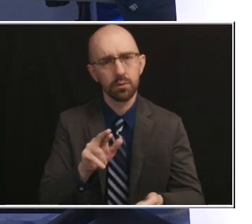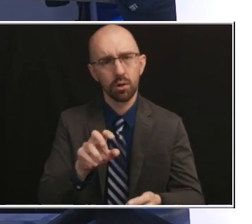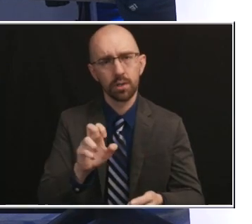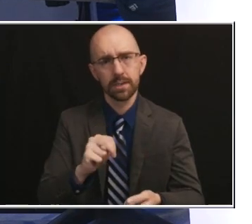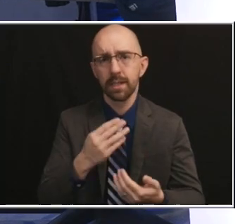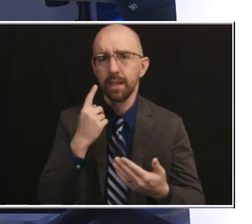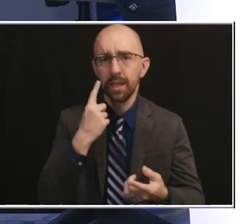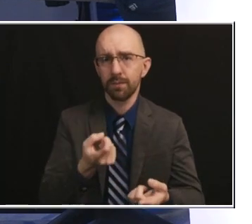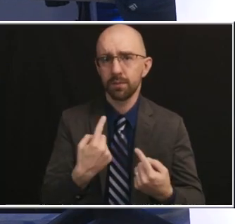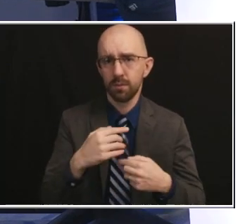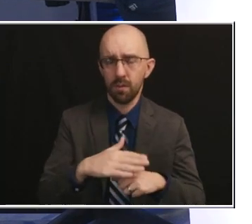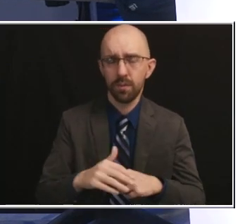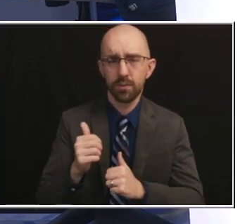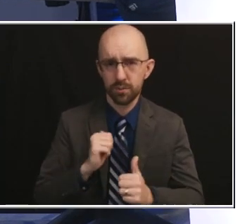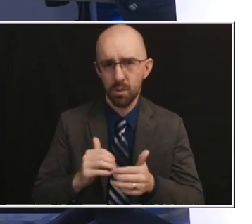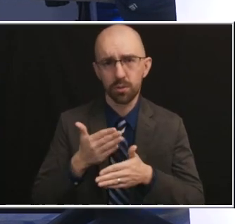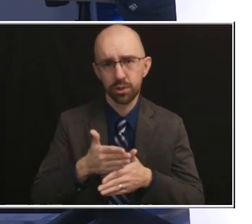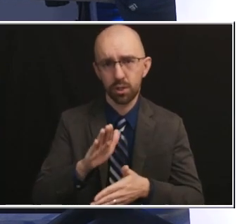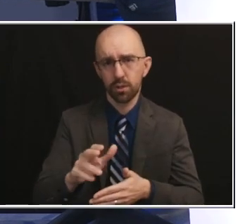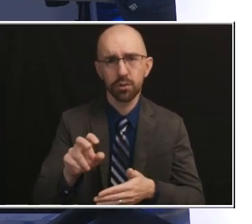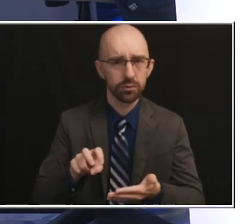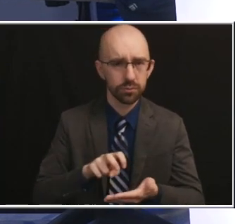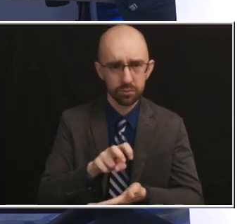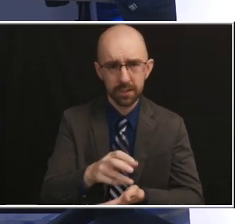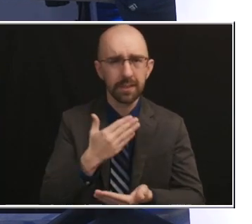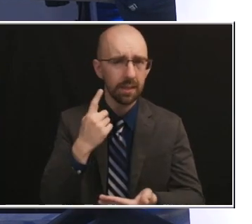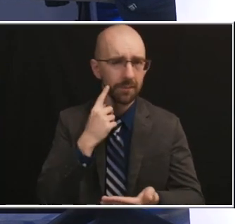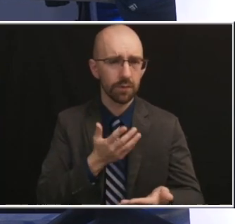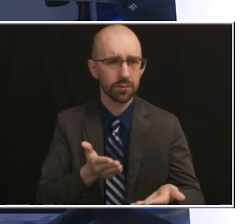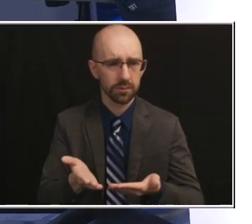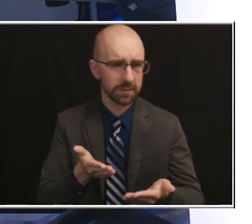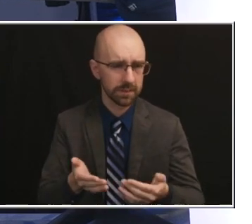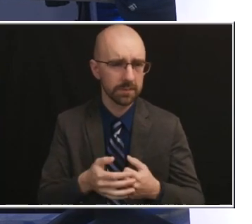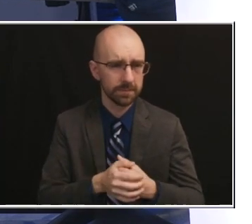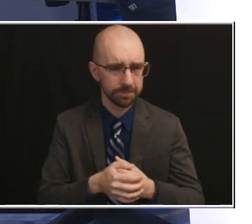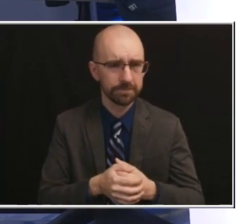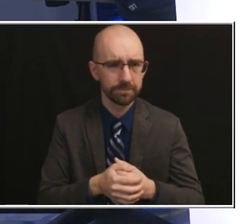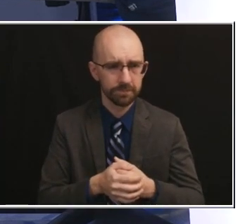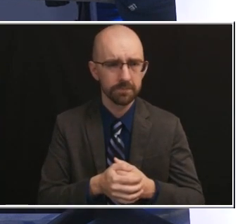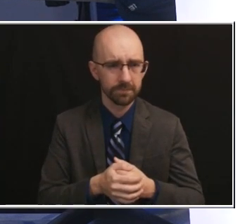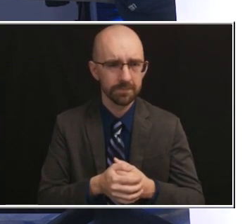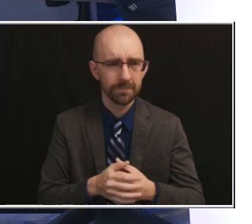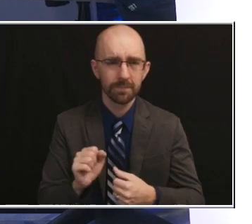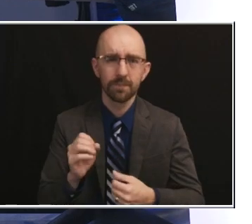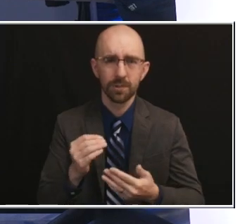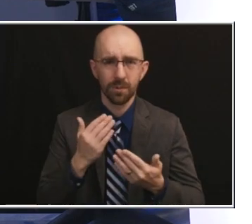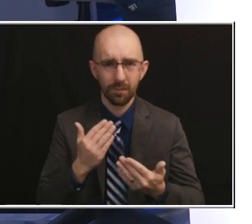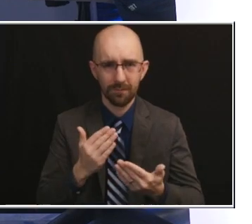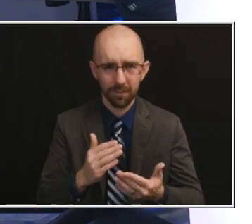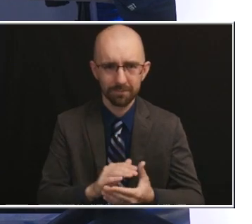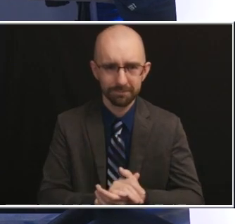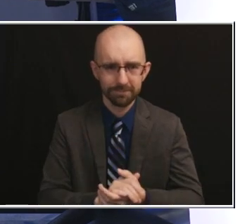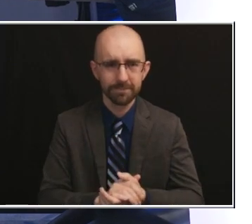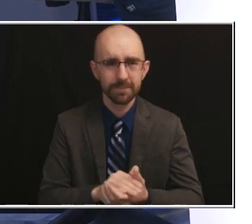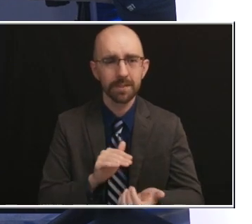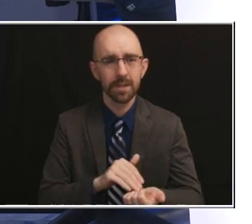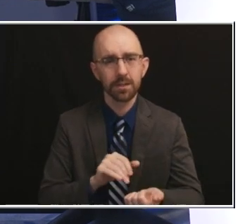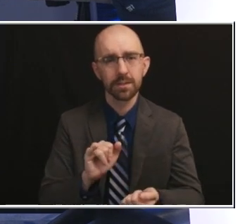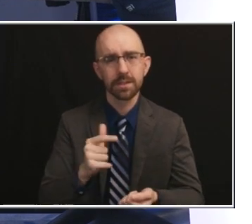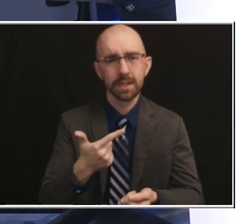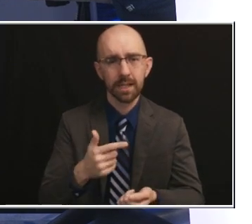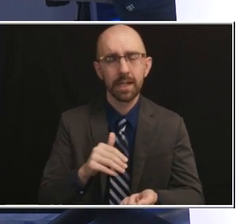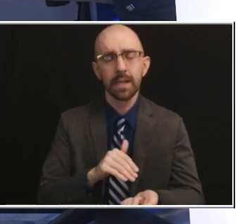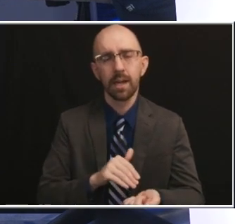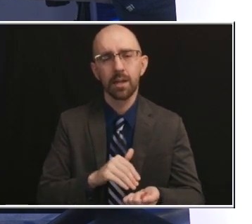program and sharing Thanks. your journey, and thank you for serving. We are so grateful. Thank you. Dr. Singh, Dr. Landazuri, thank you